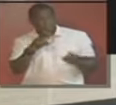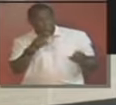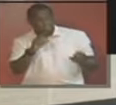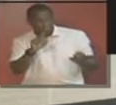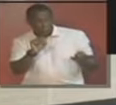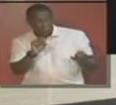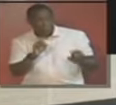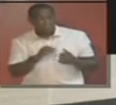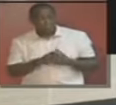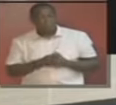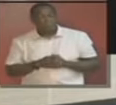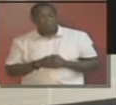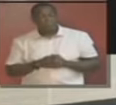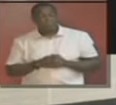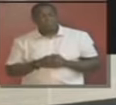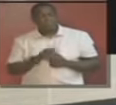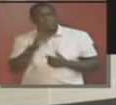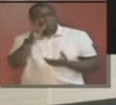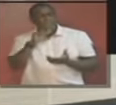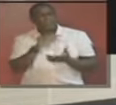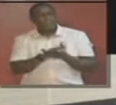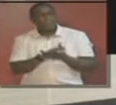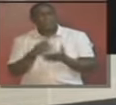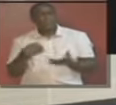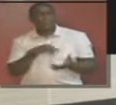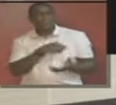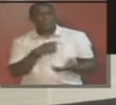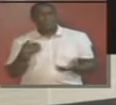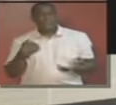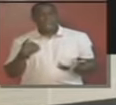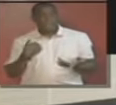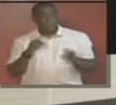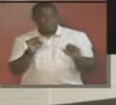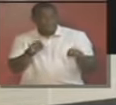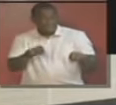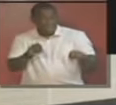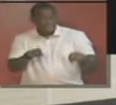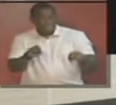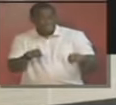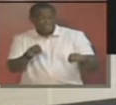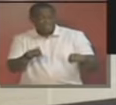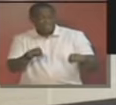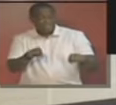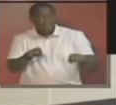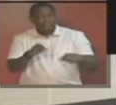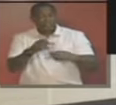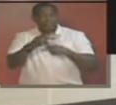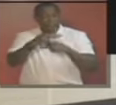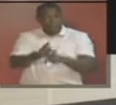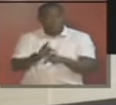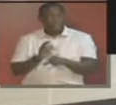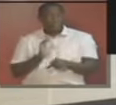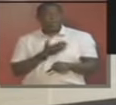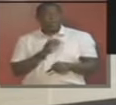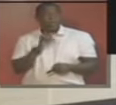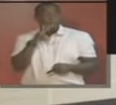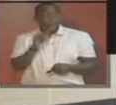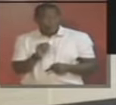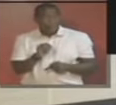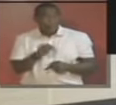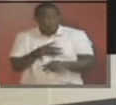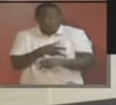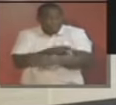Do you believe that we have, the capacity, Dr. Hinds, to produce our own vaccines here